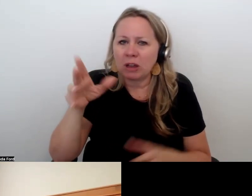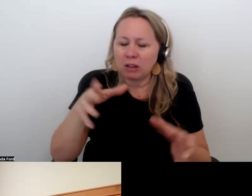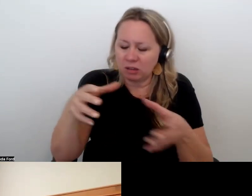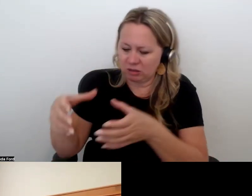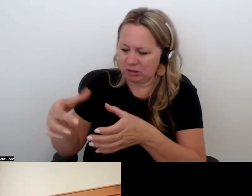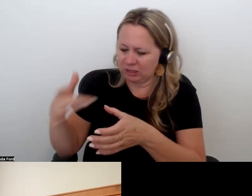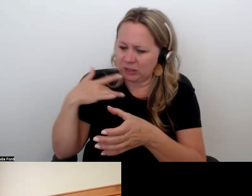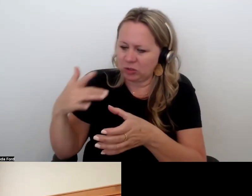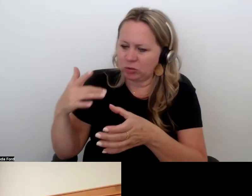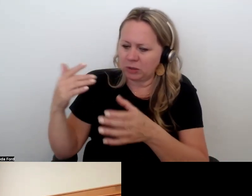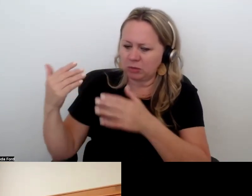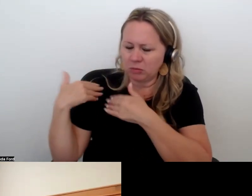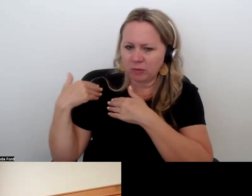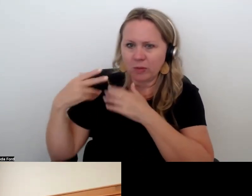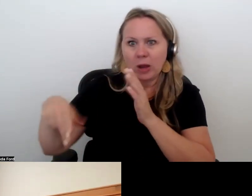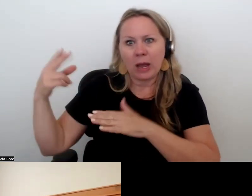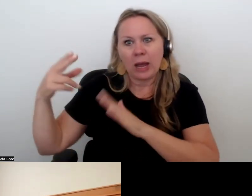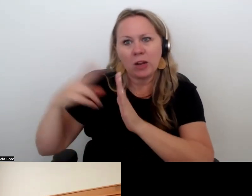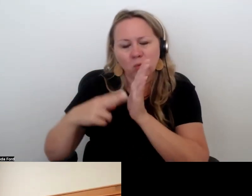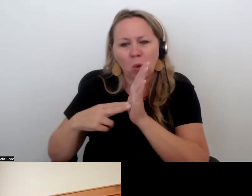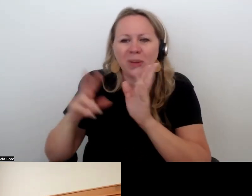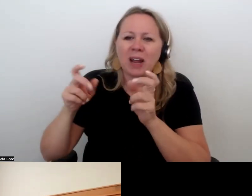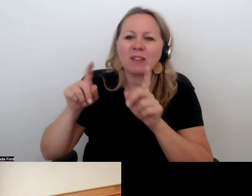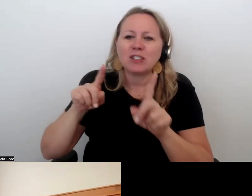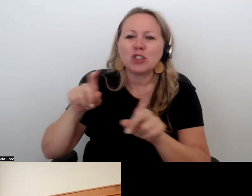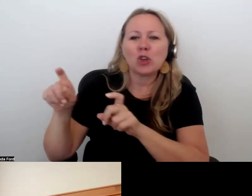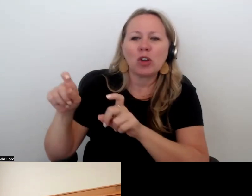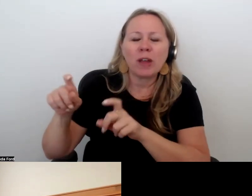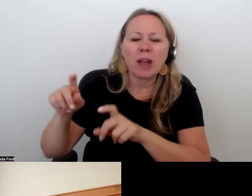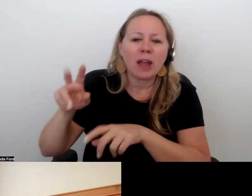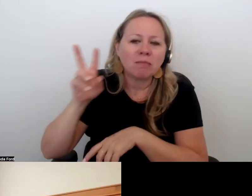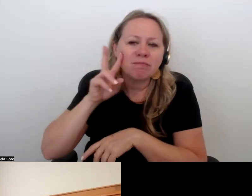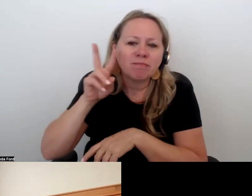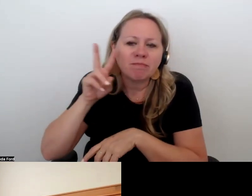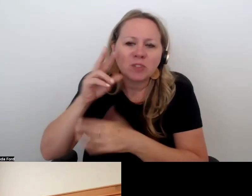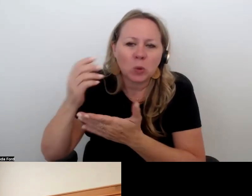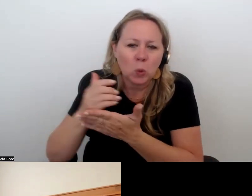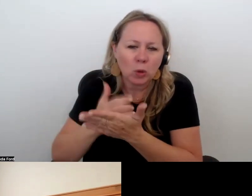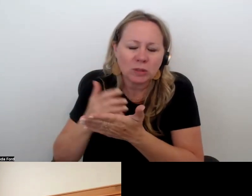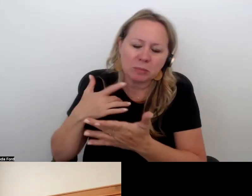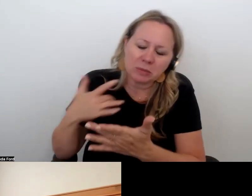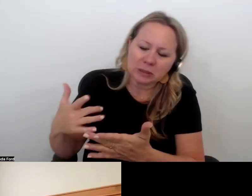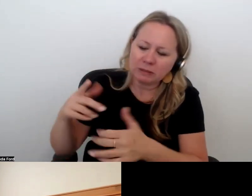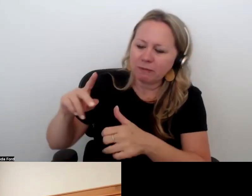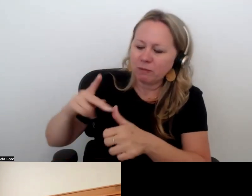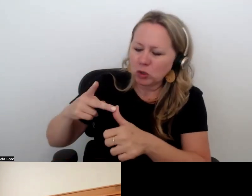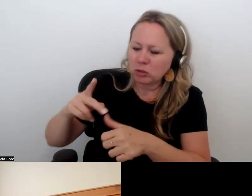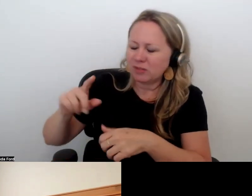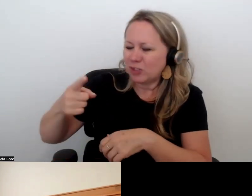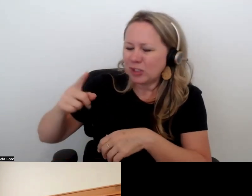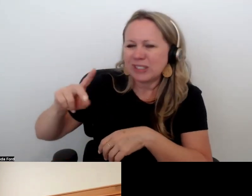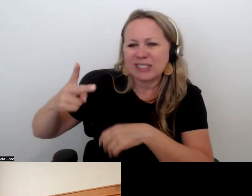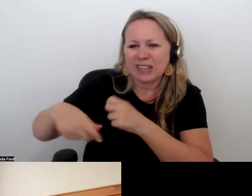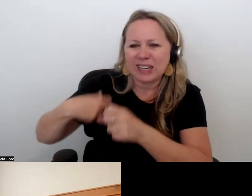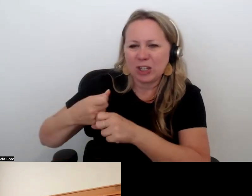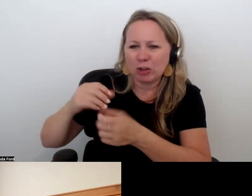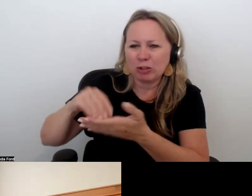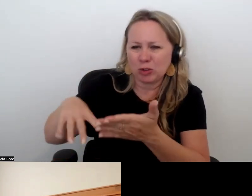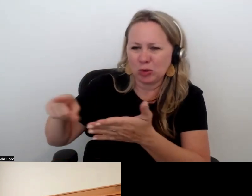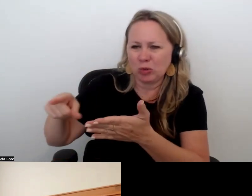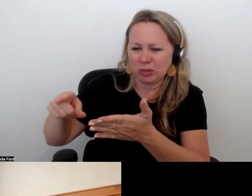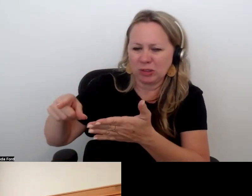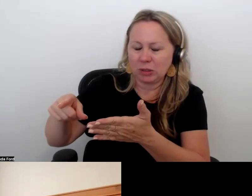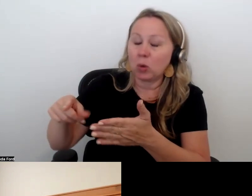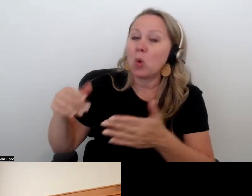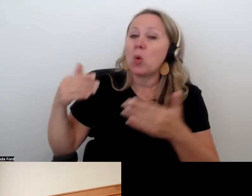high enrollment survey type courses for primarily first and second year students. And this is such a